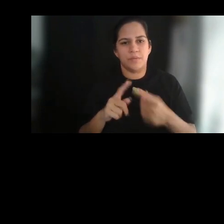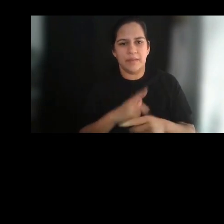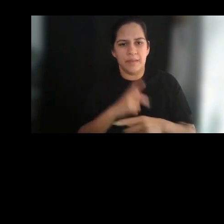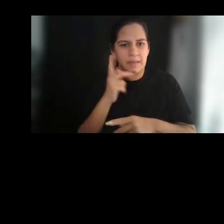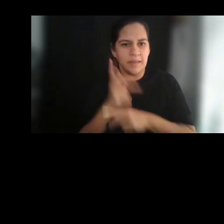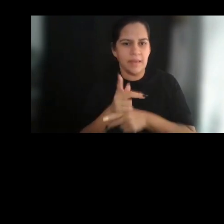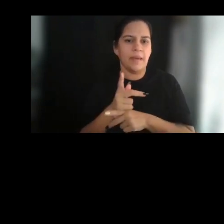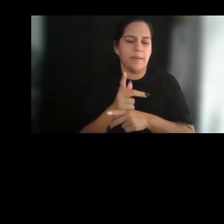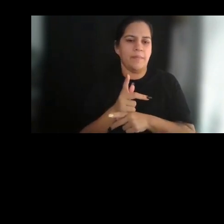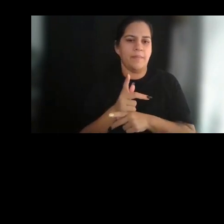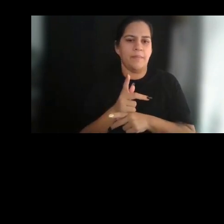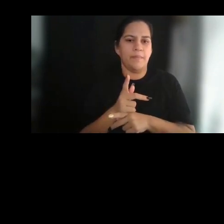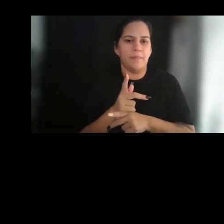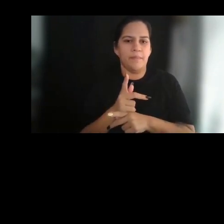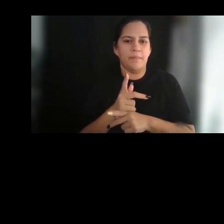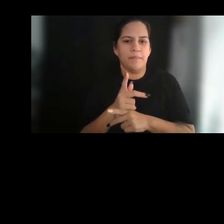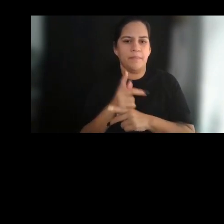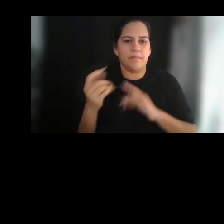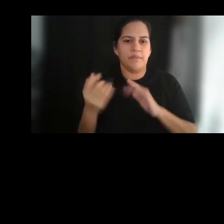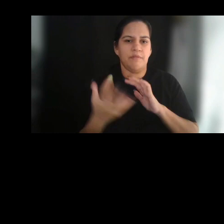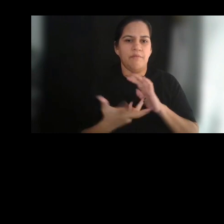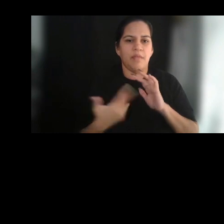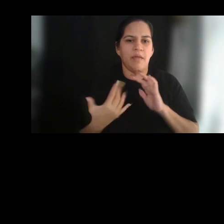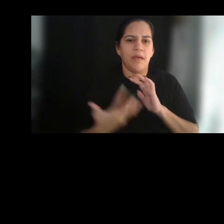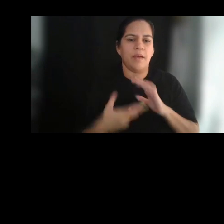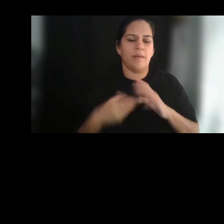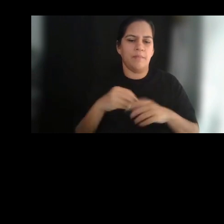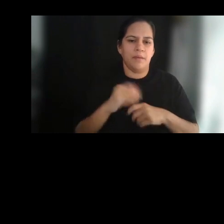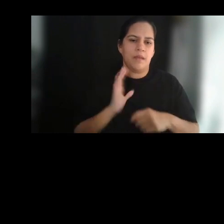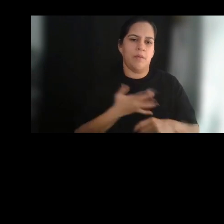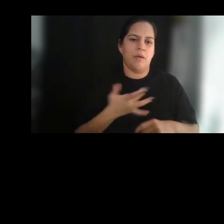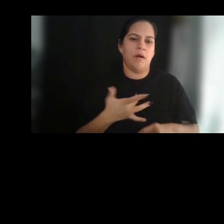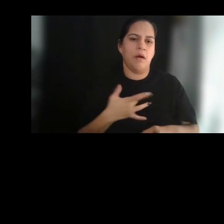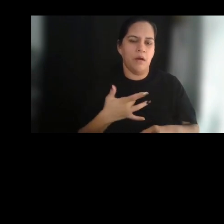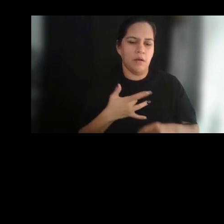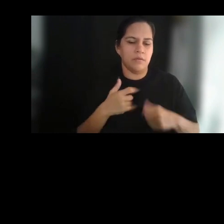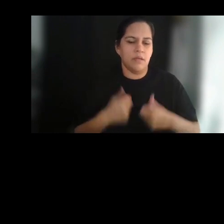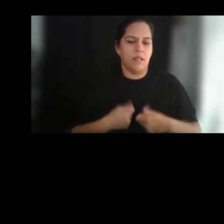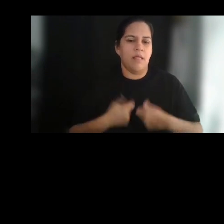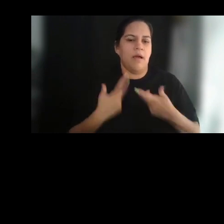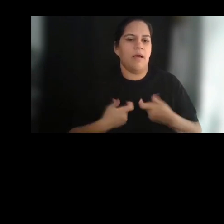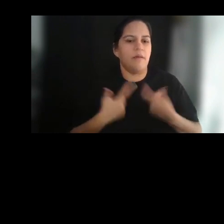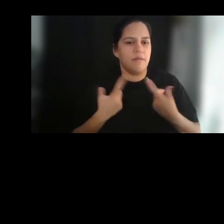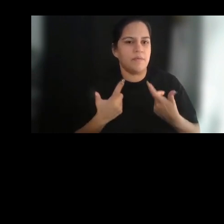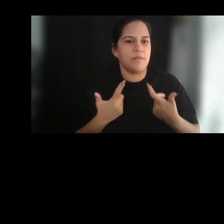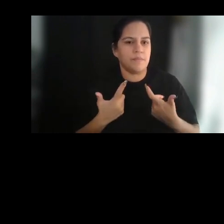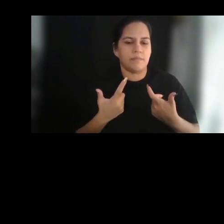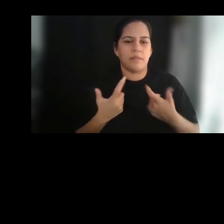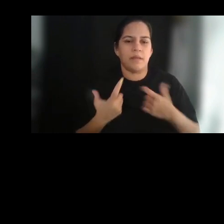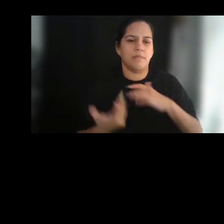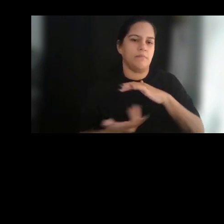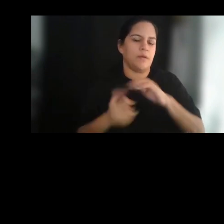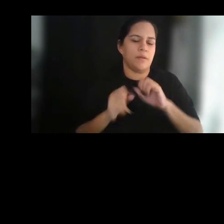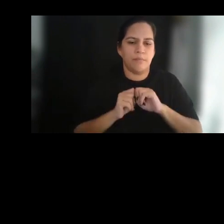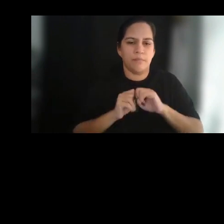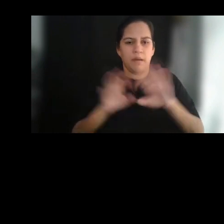flame at our hearth alive, burning bright. We are